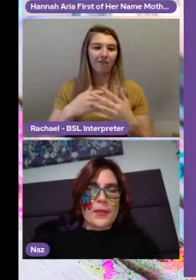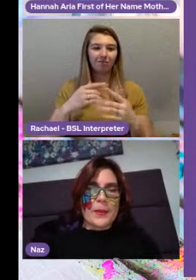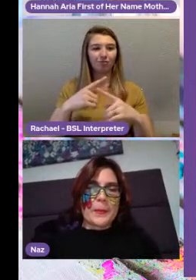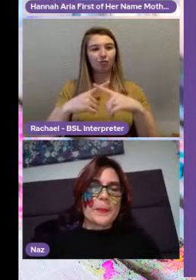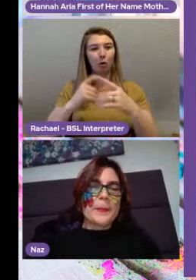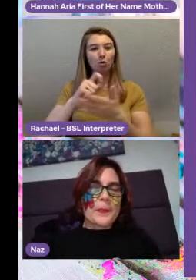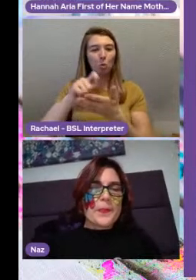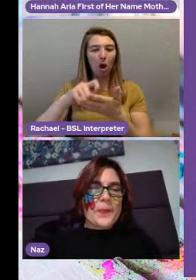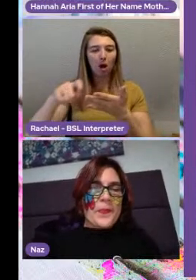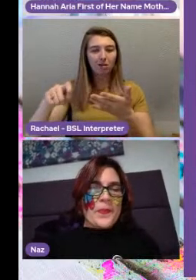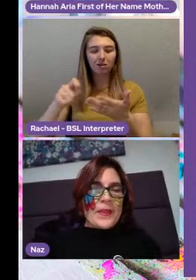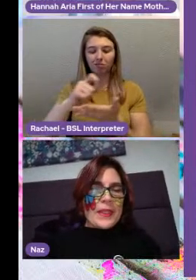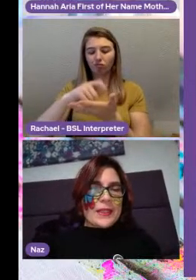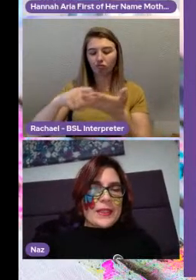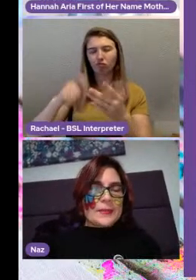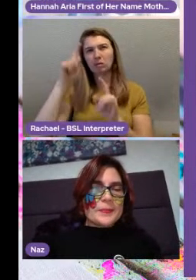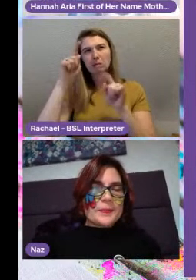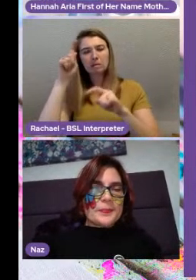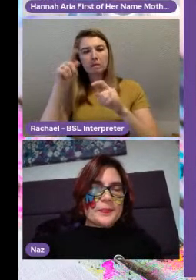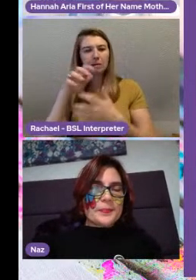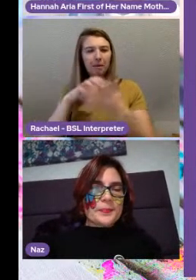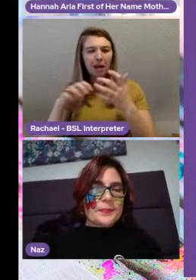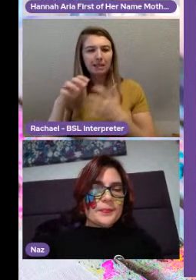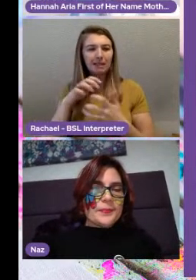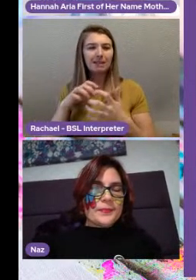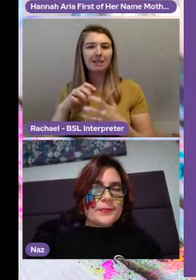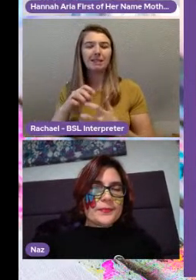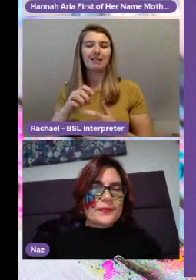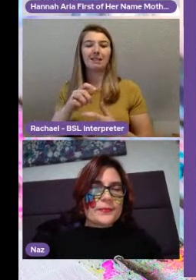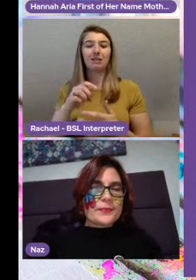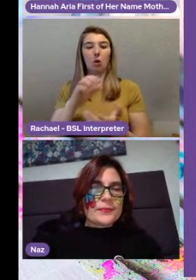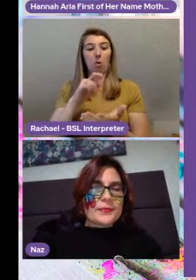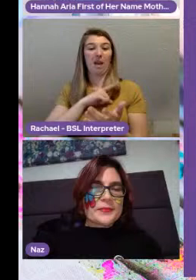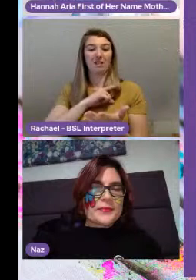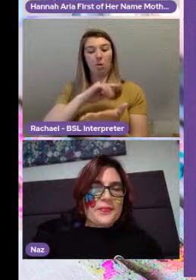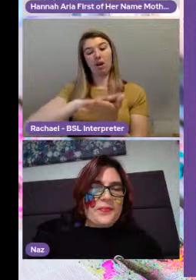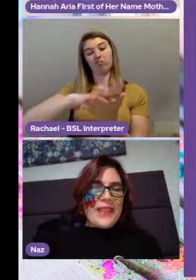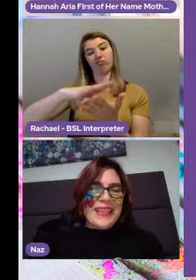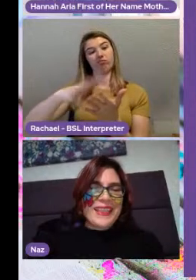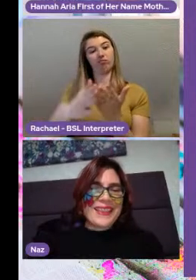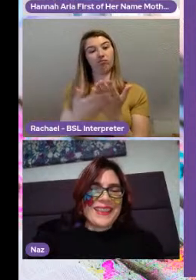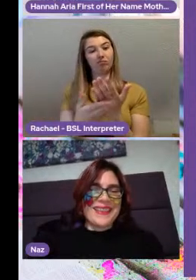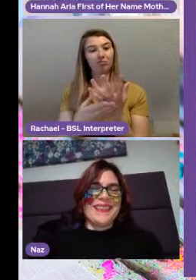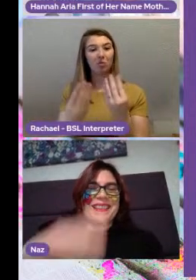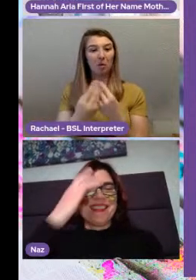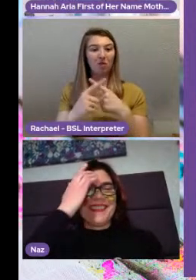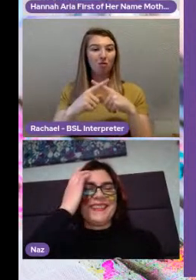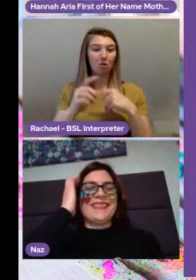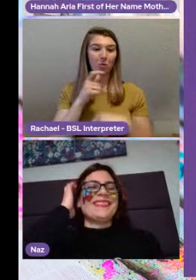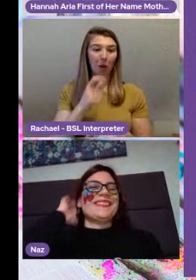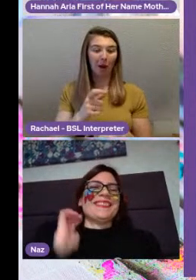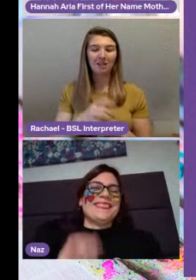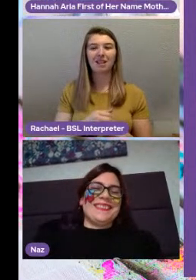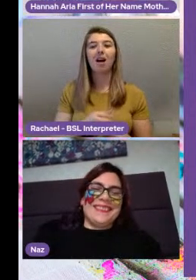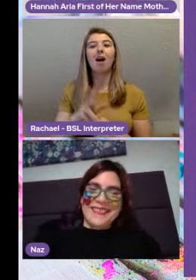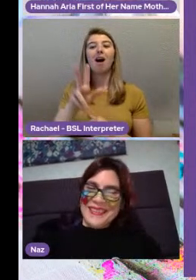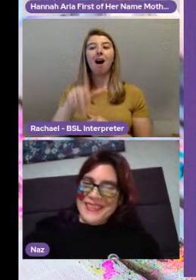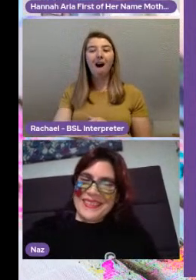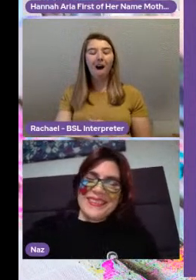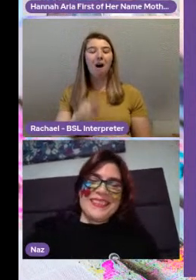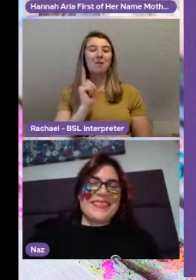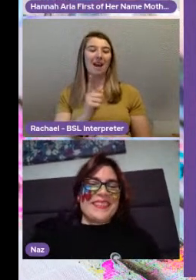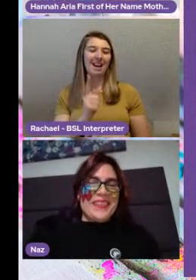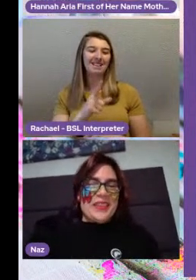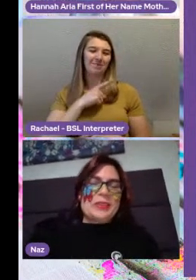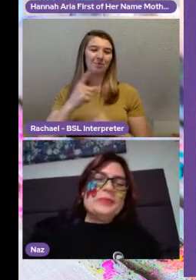crosswords on them as well. Yeah, because last week we hadn't got any information with it and we were kind of like trying to interpret or decode